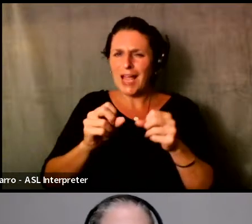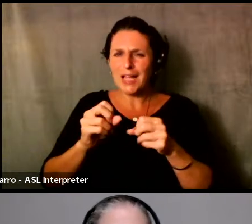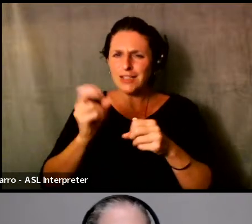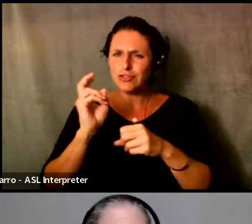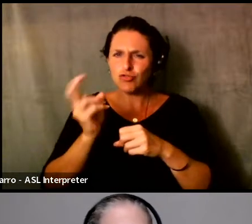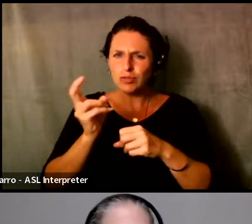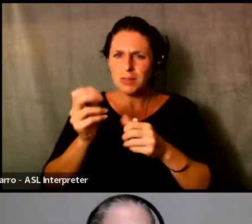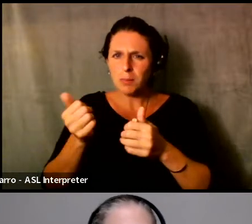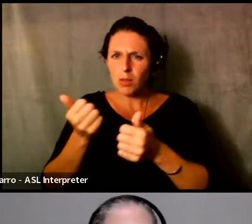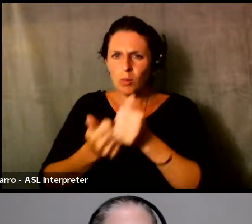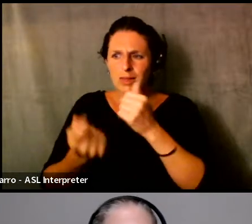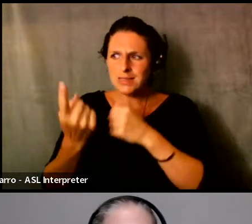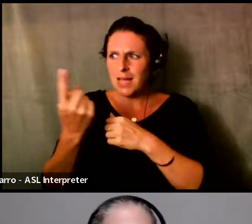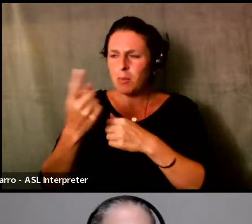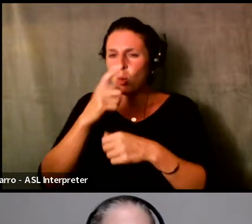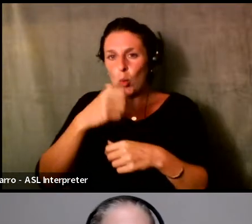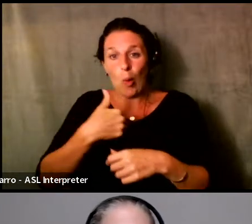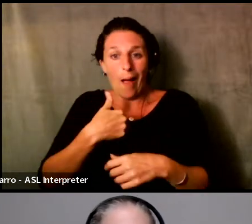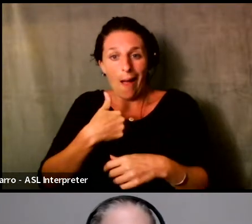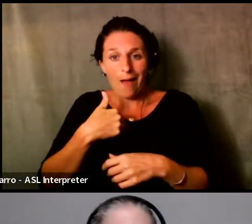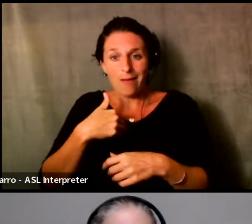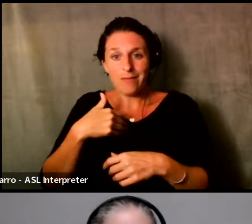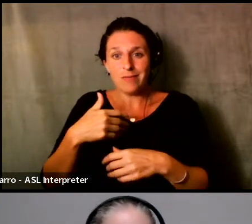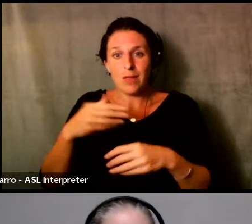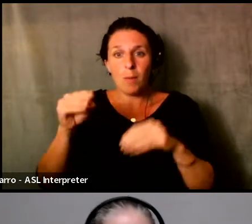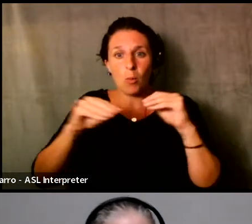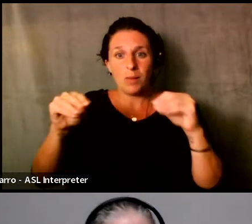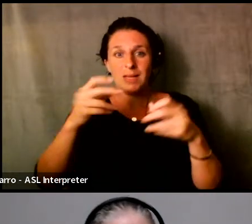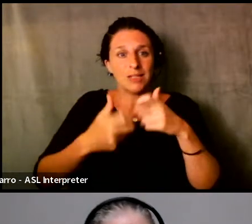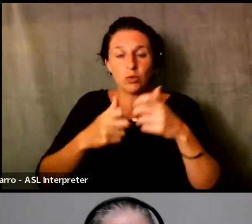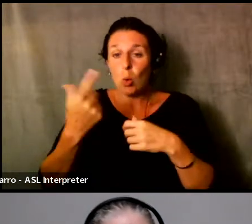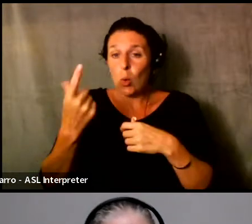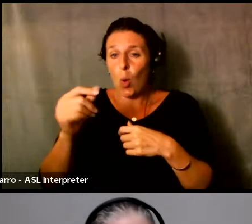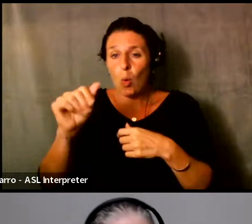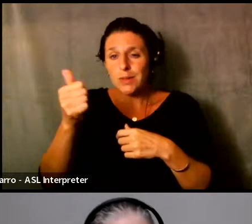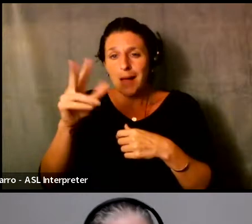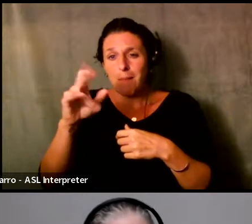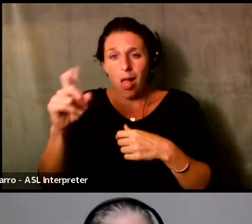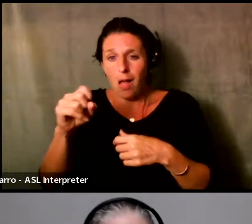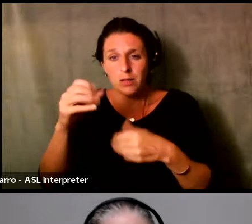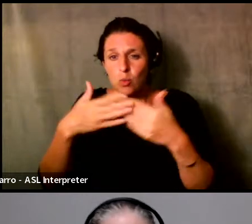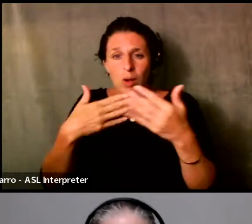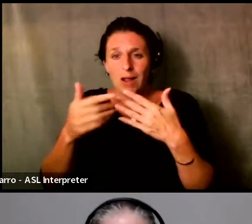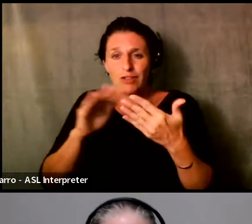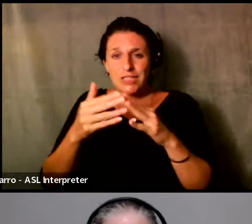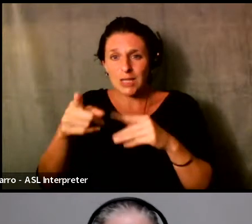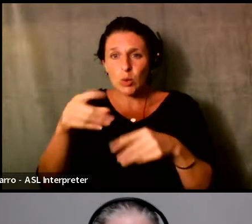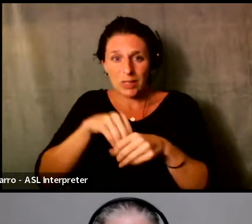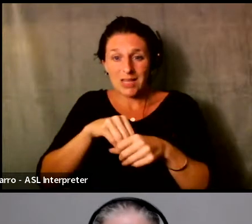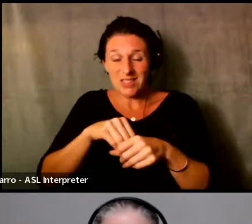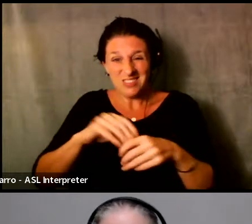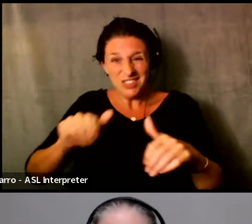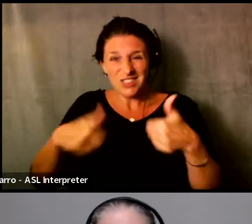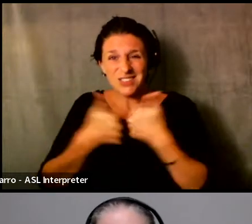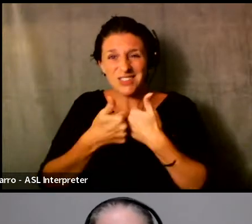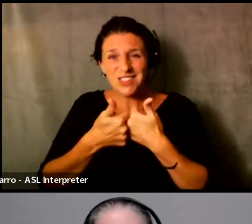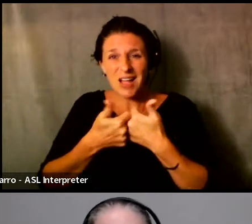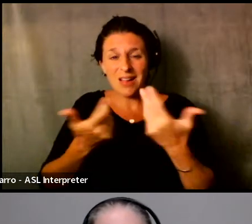issues, go 10 blocks in whatever city you're in. It's a challenge. And that